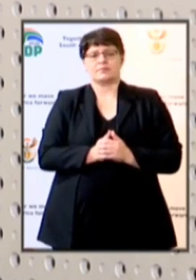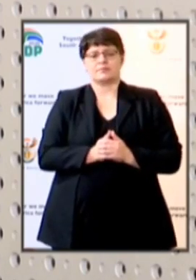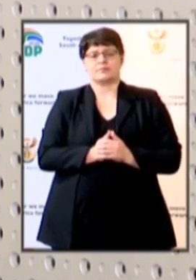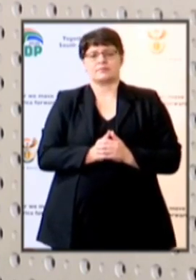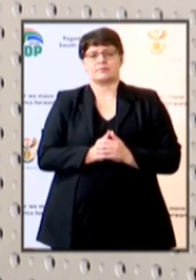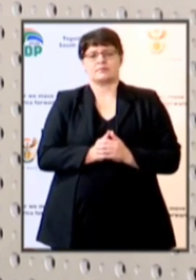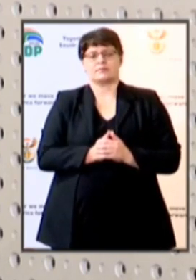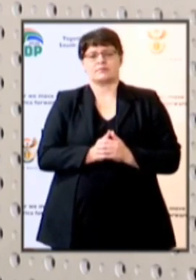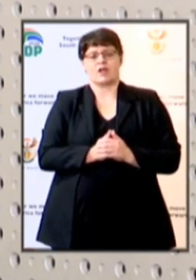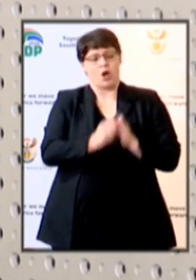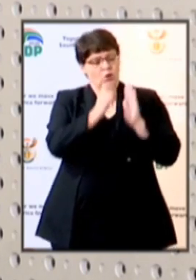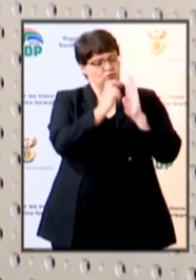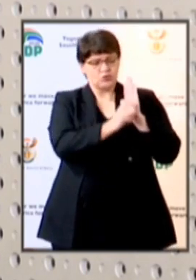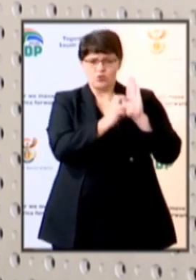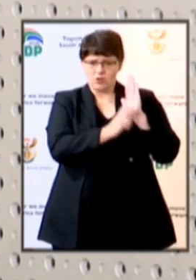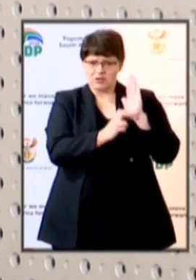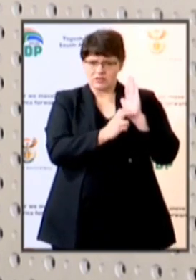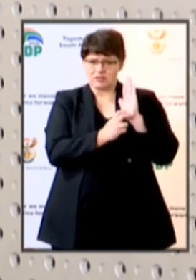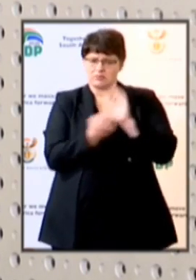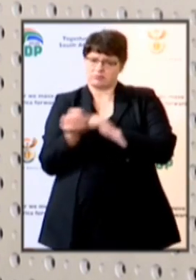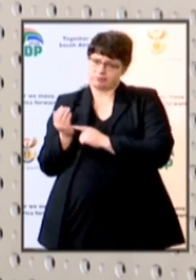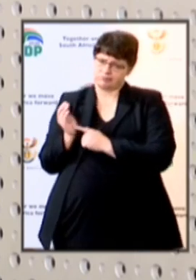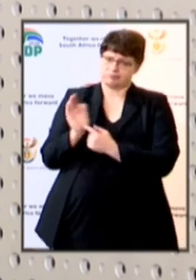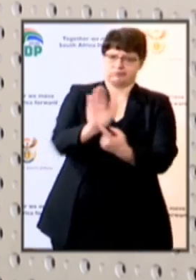out regulations,